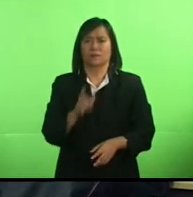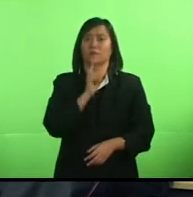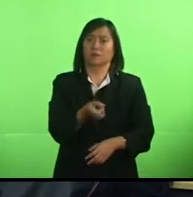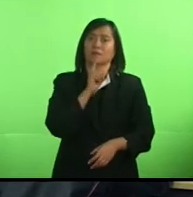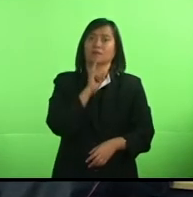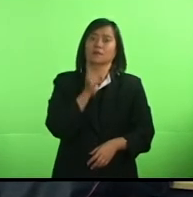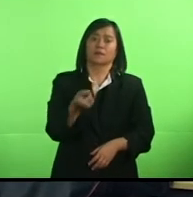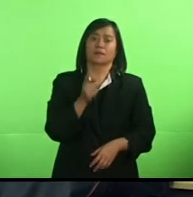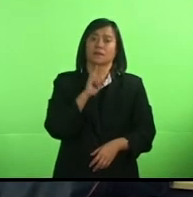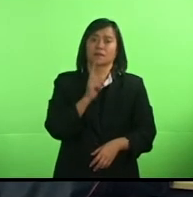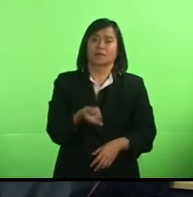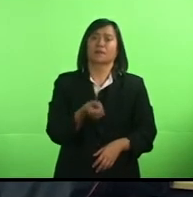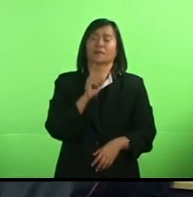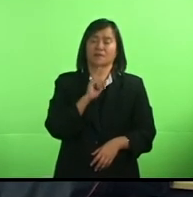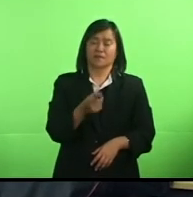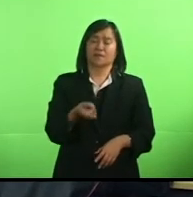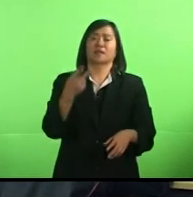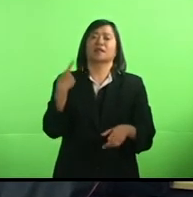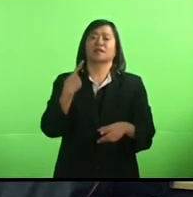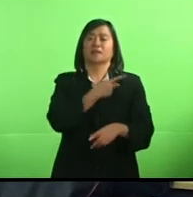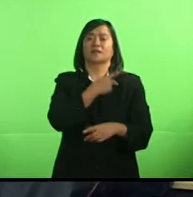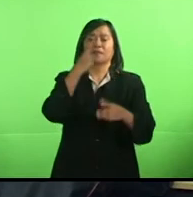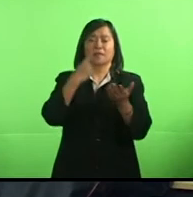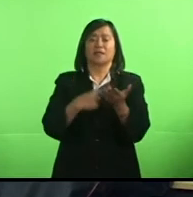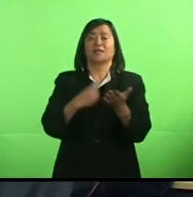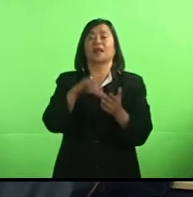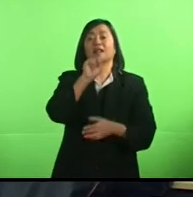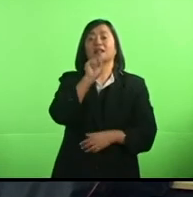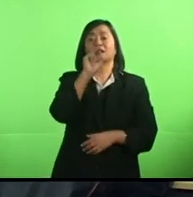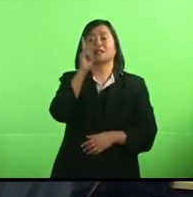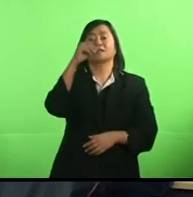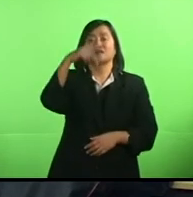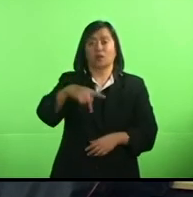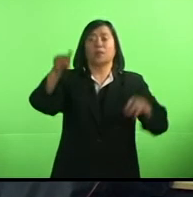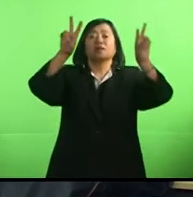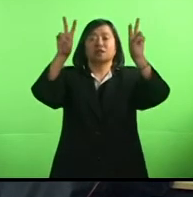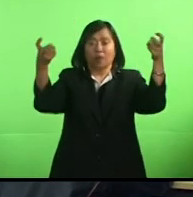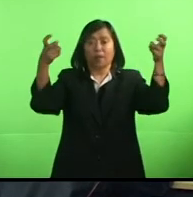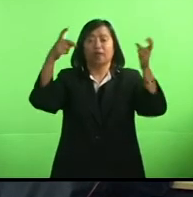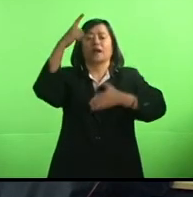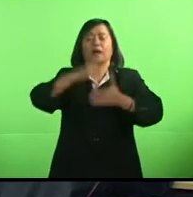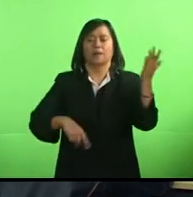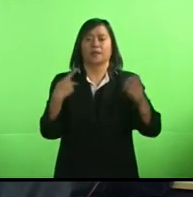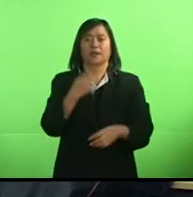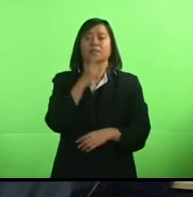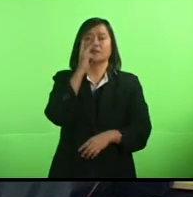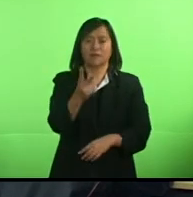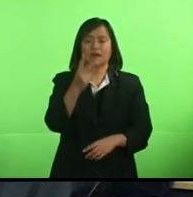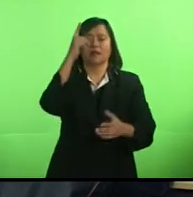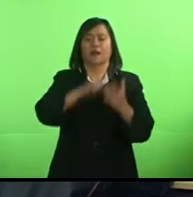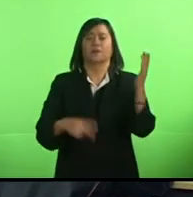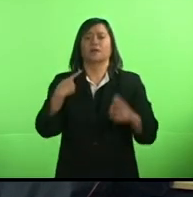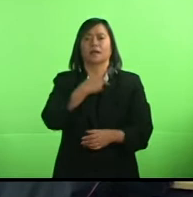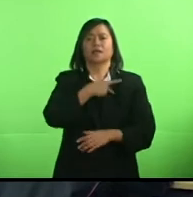Yeah, definitely. No, topic. Scope of the topic. So, what are we looking at? What are the two things I'm looking at?